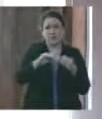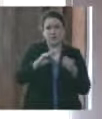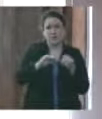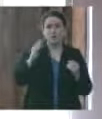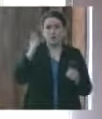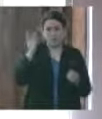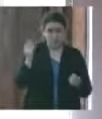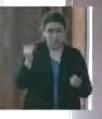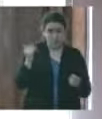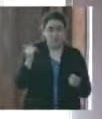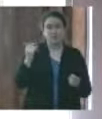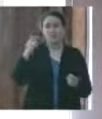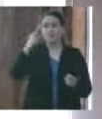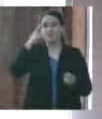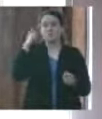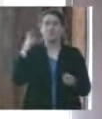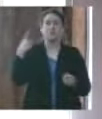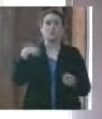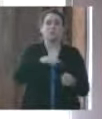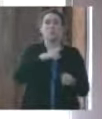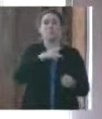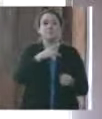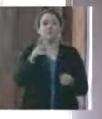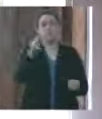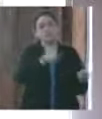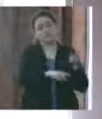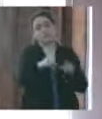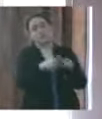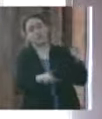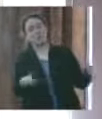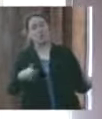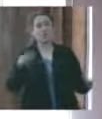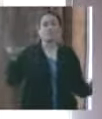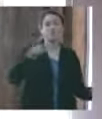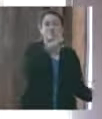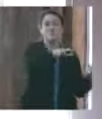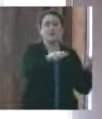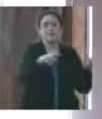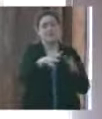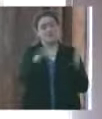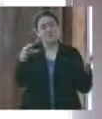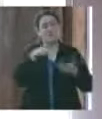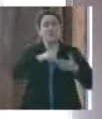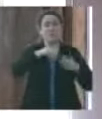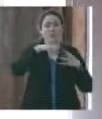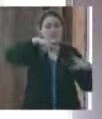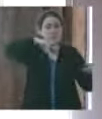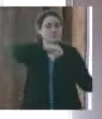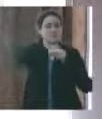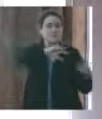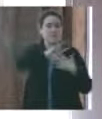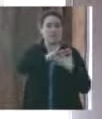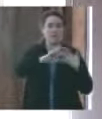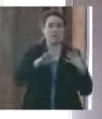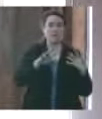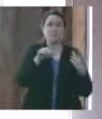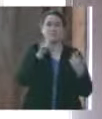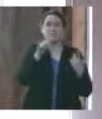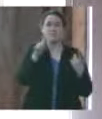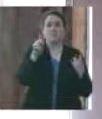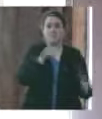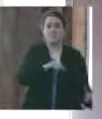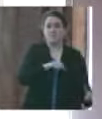land where we look more at large investments and a lot of money. This is really about investing in software and intelligence. It is about